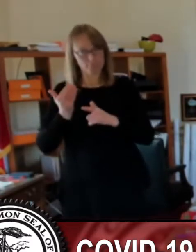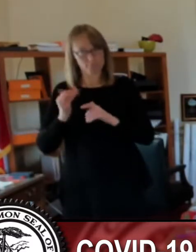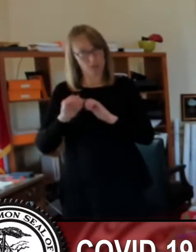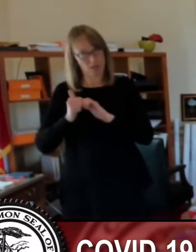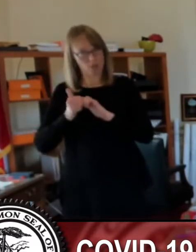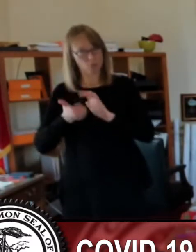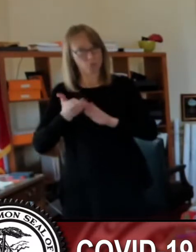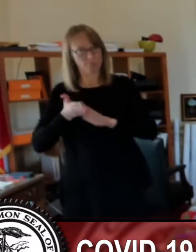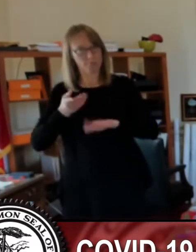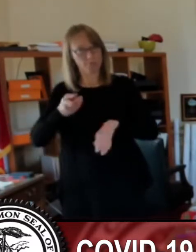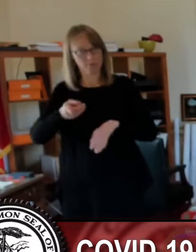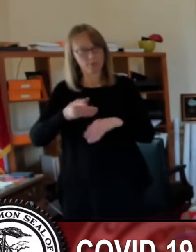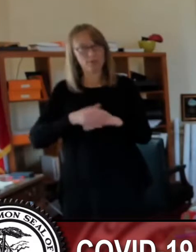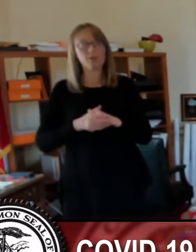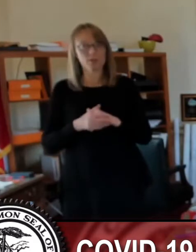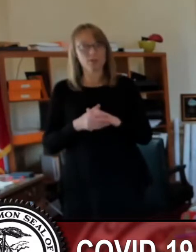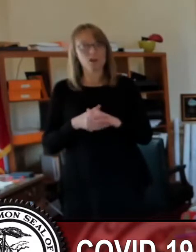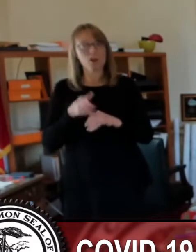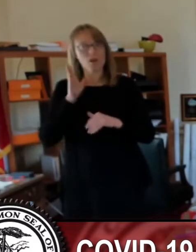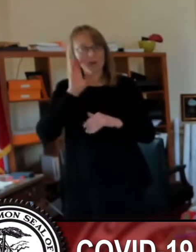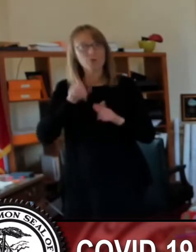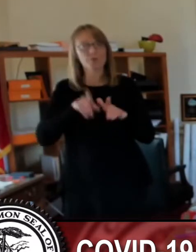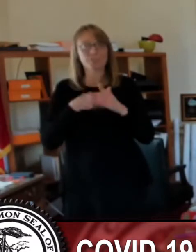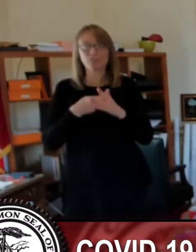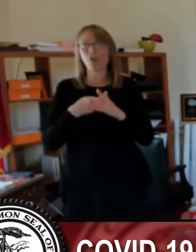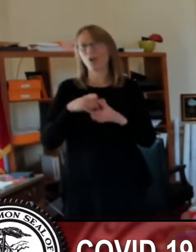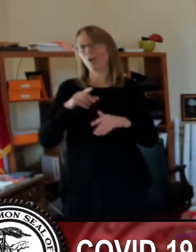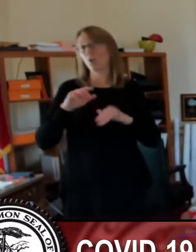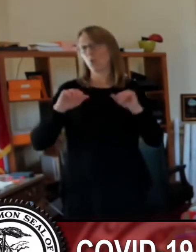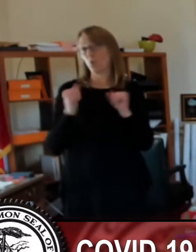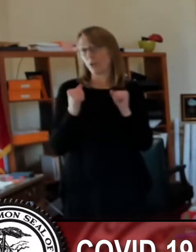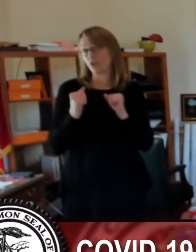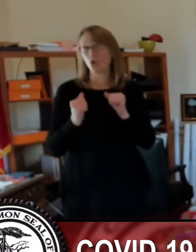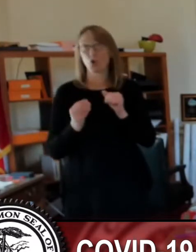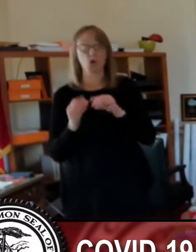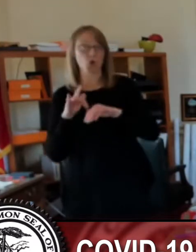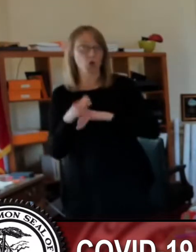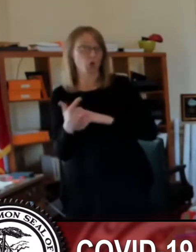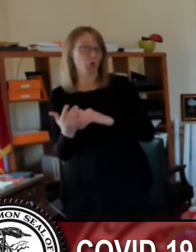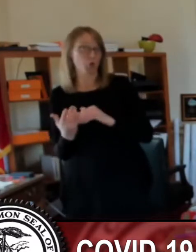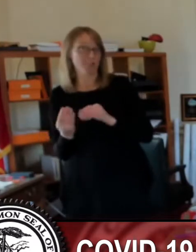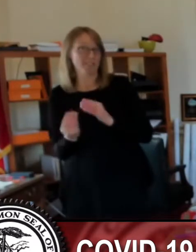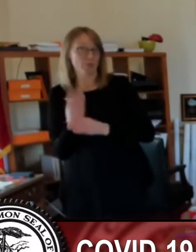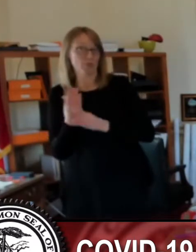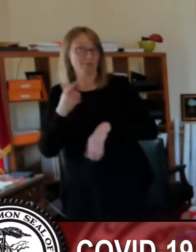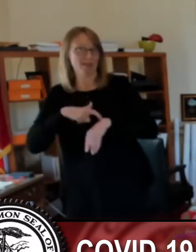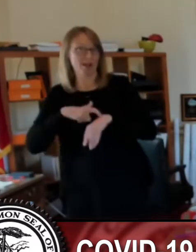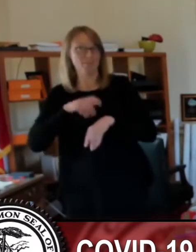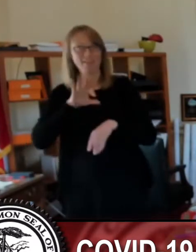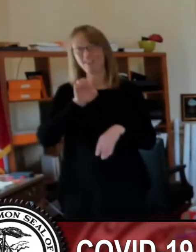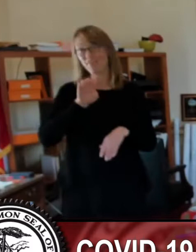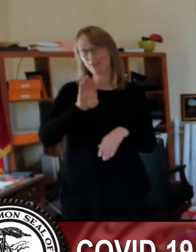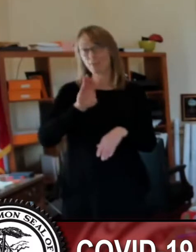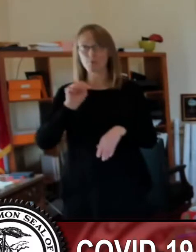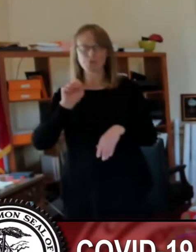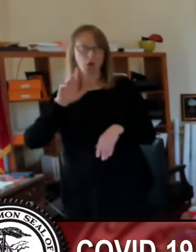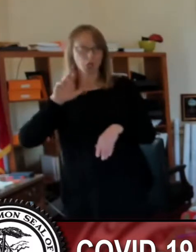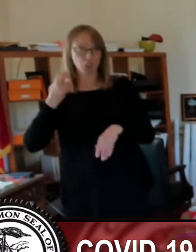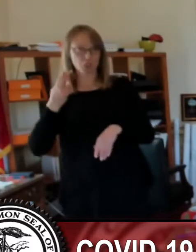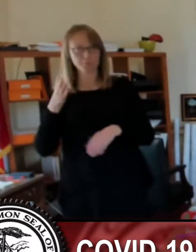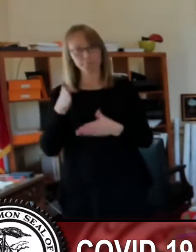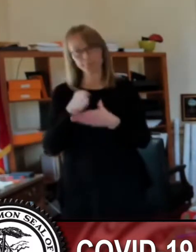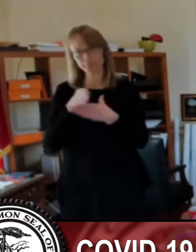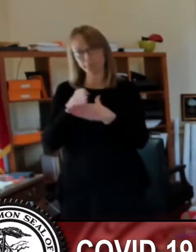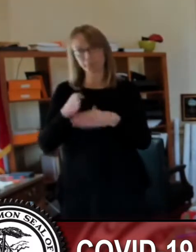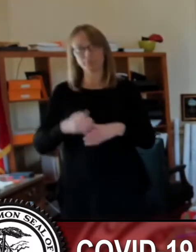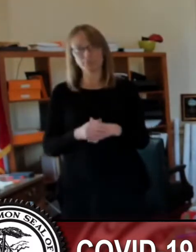probably late in the winter, early spring, February, March timeframe. The first of the buses,